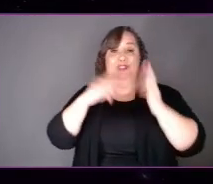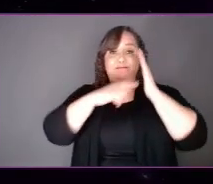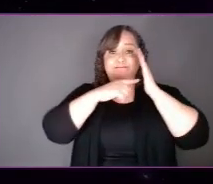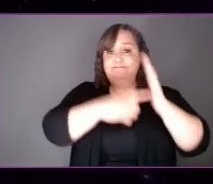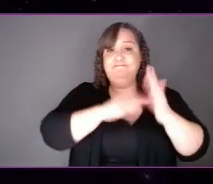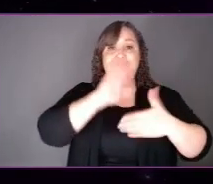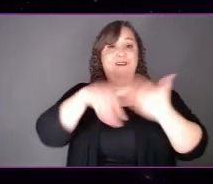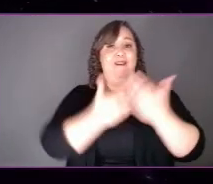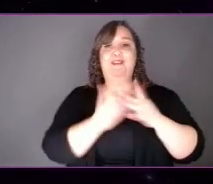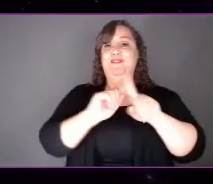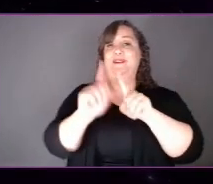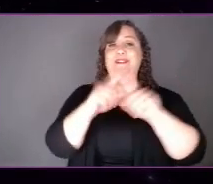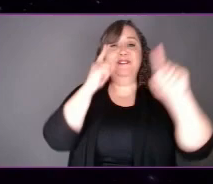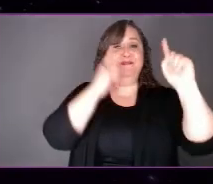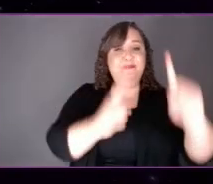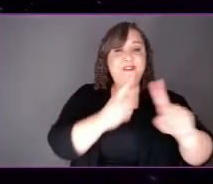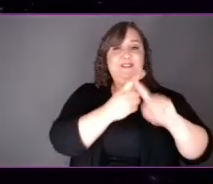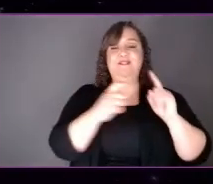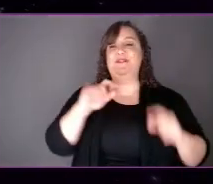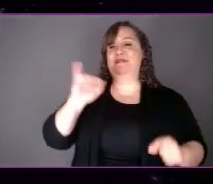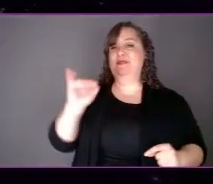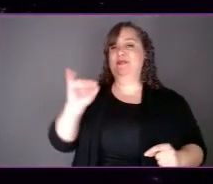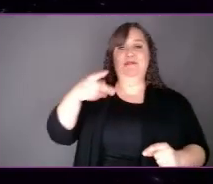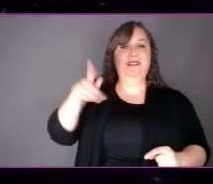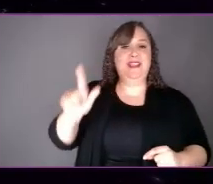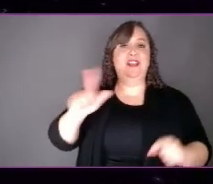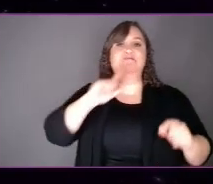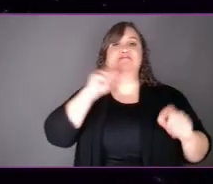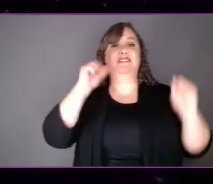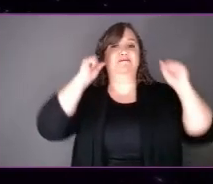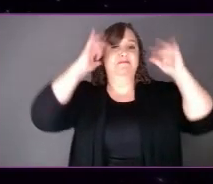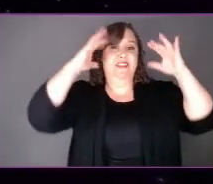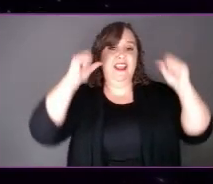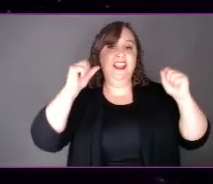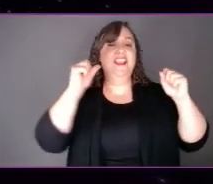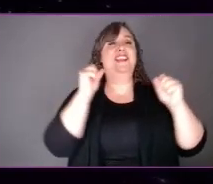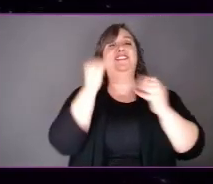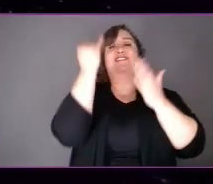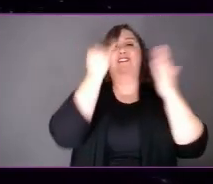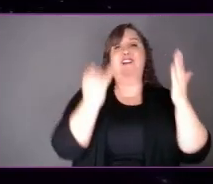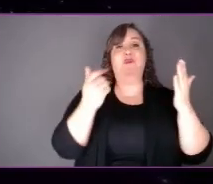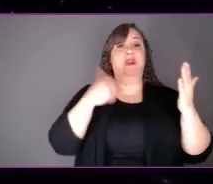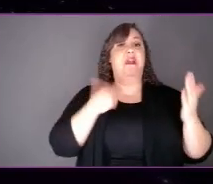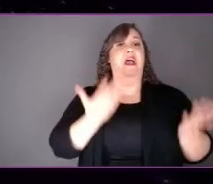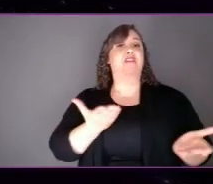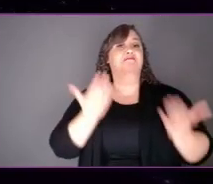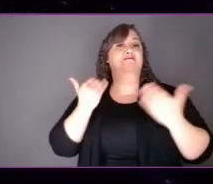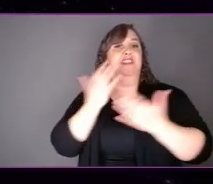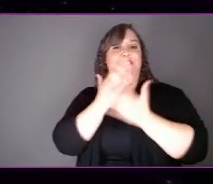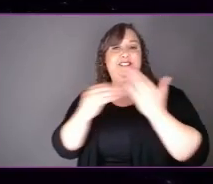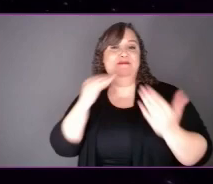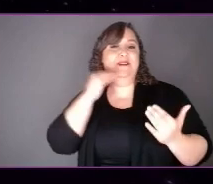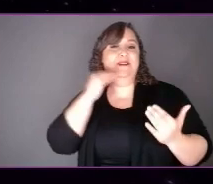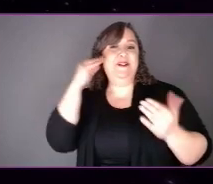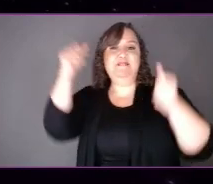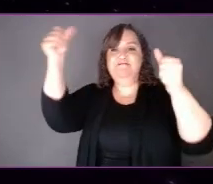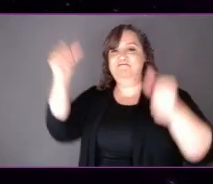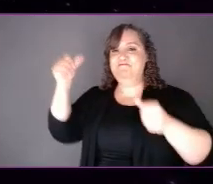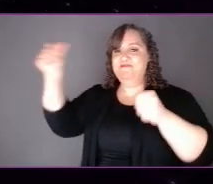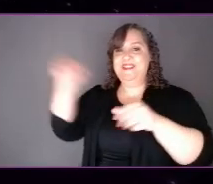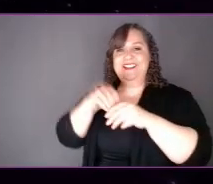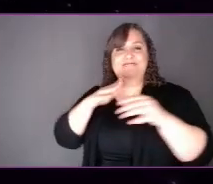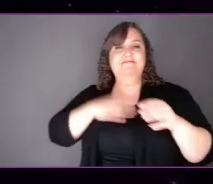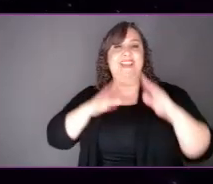coming out of JPL. And it's amazing artwork. I have some around my house too. Fantastic work we have some of the artists doing.